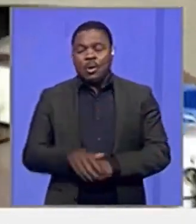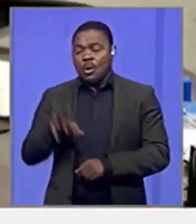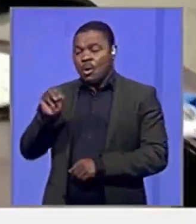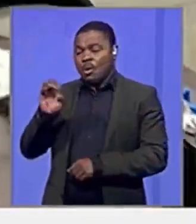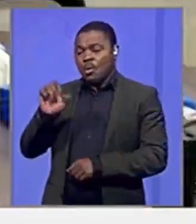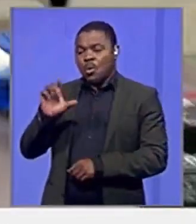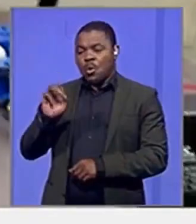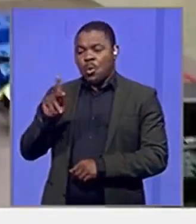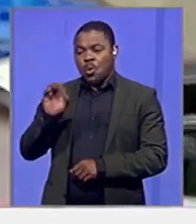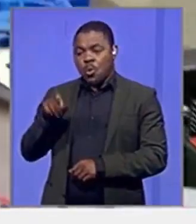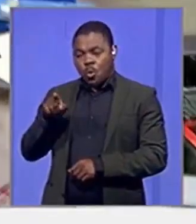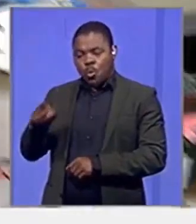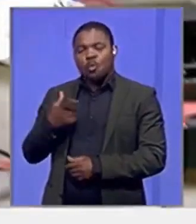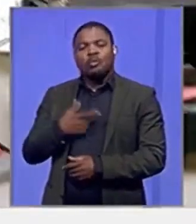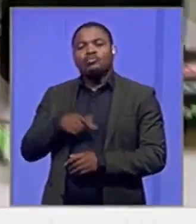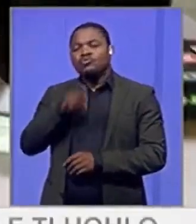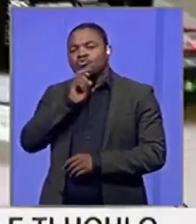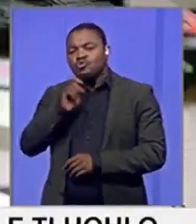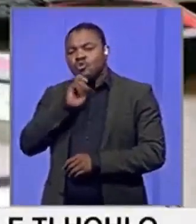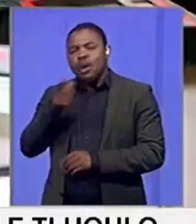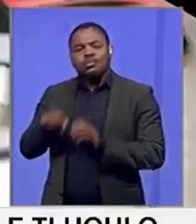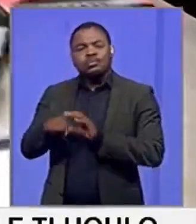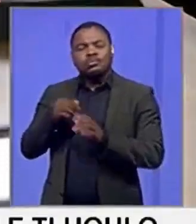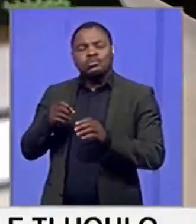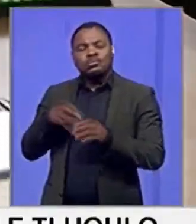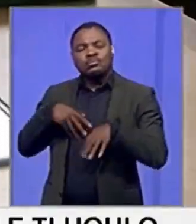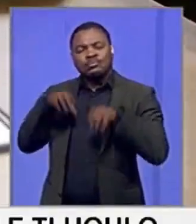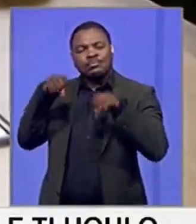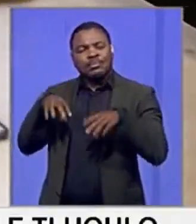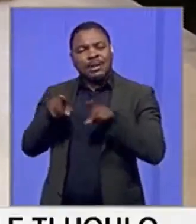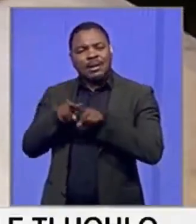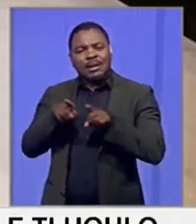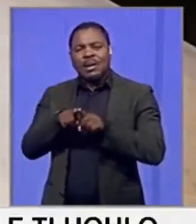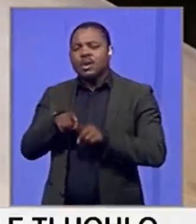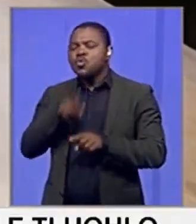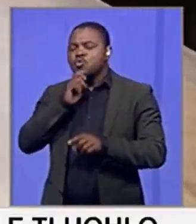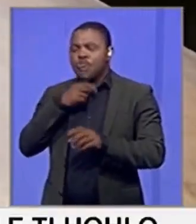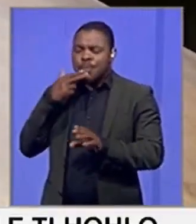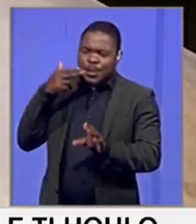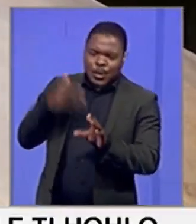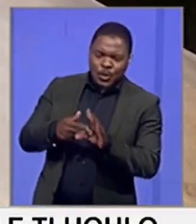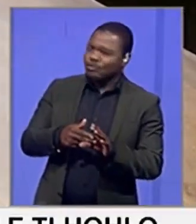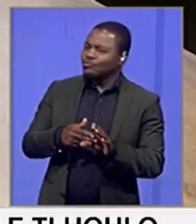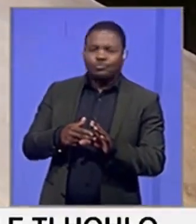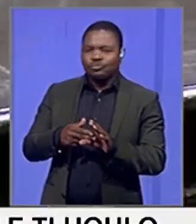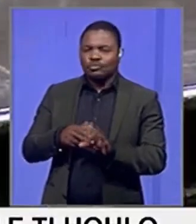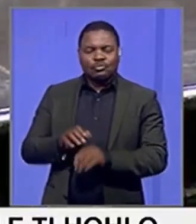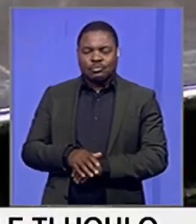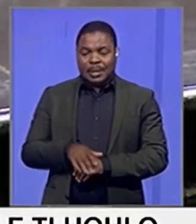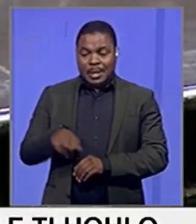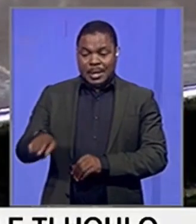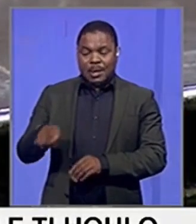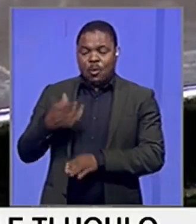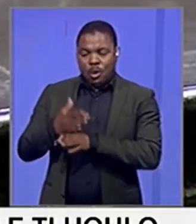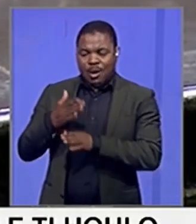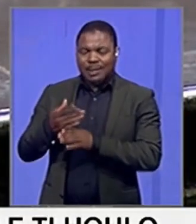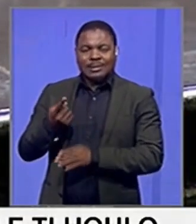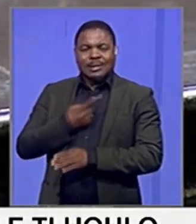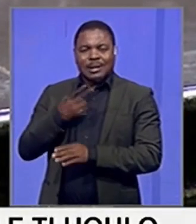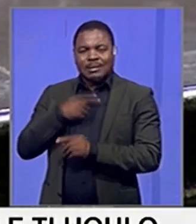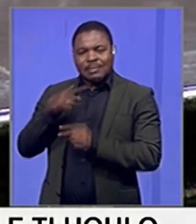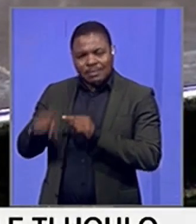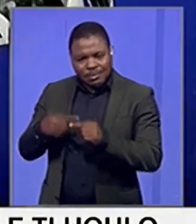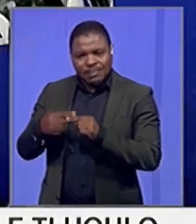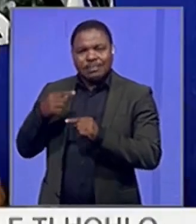etsa di-generator tse sa sebedising mafura e kang petrol le diesel. Ga e bereka yone itself e charger, meaning that ha